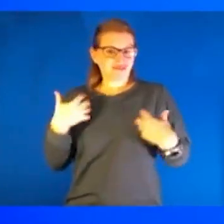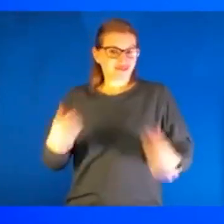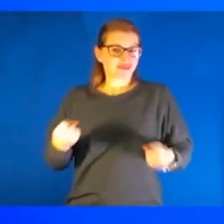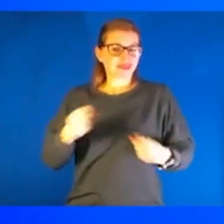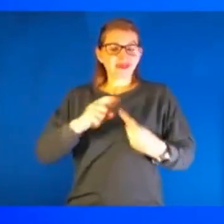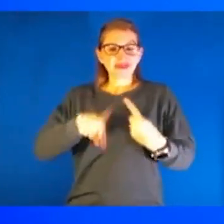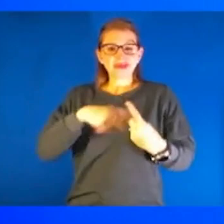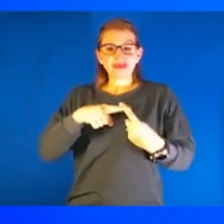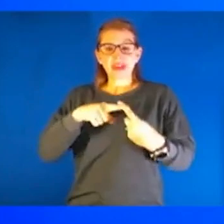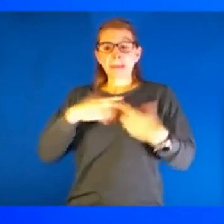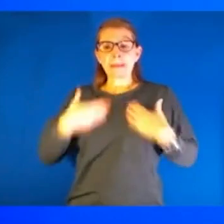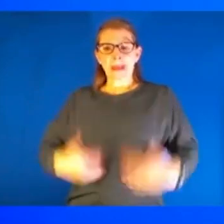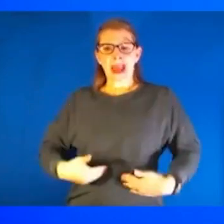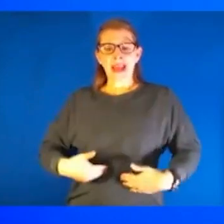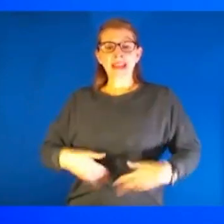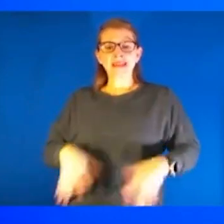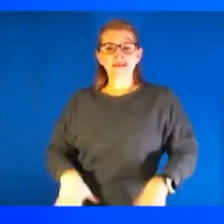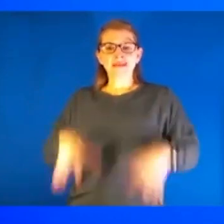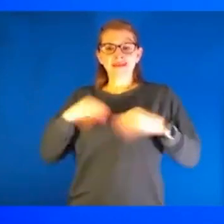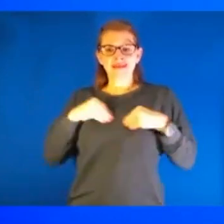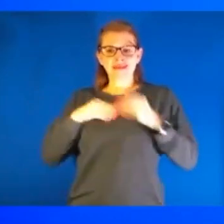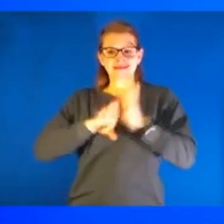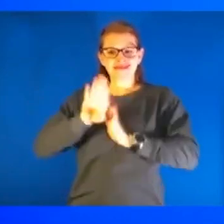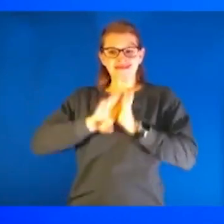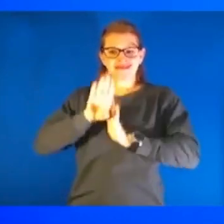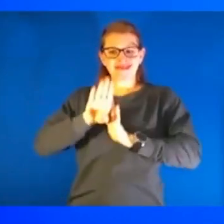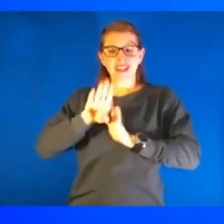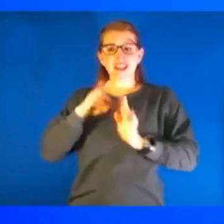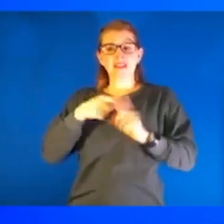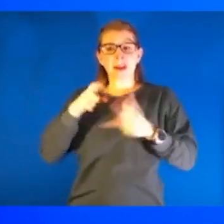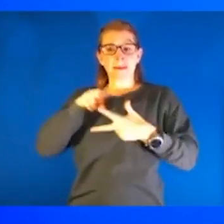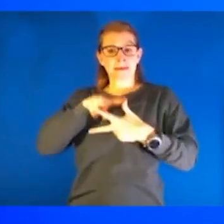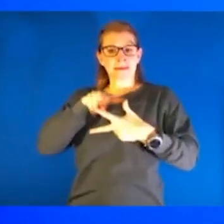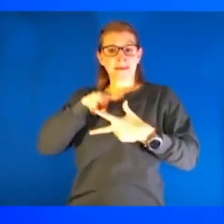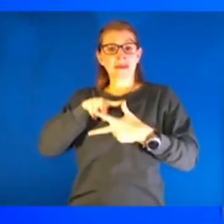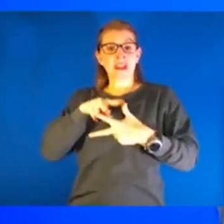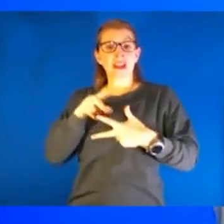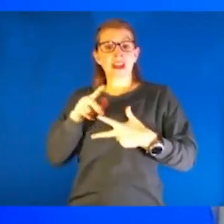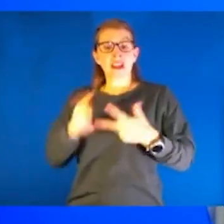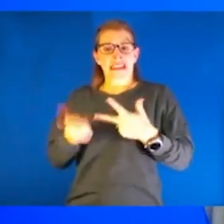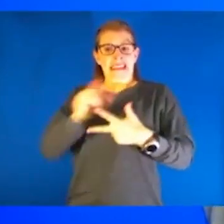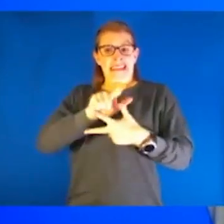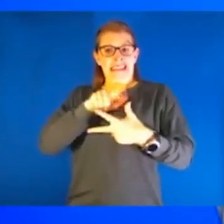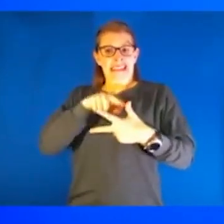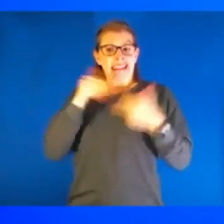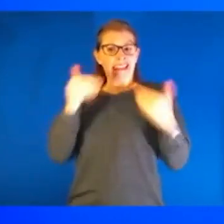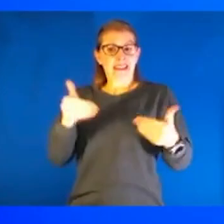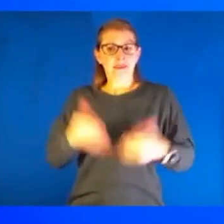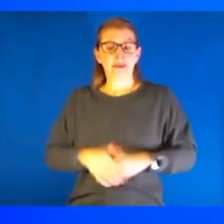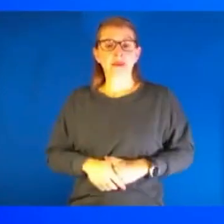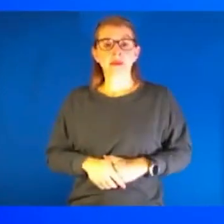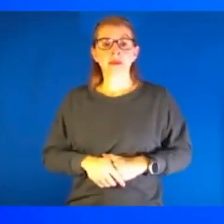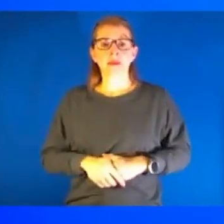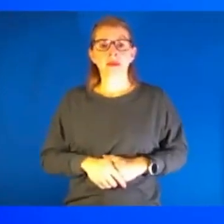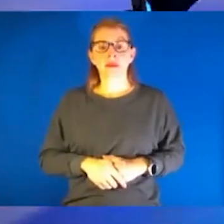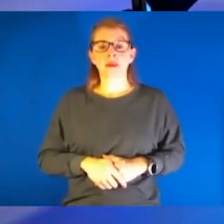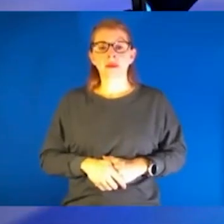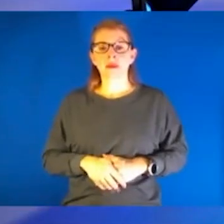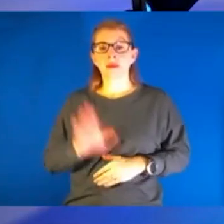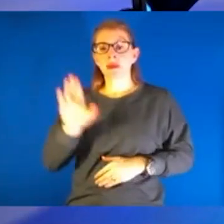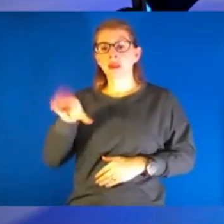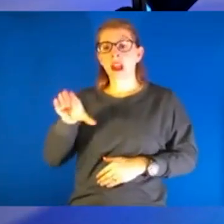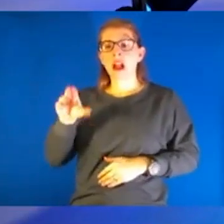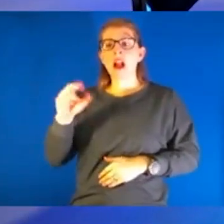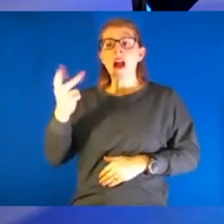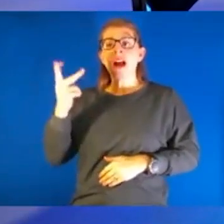getting with both Pfizer and Moderna, and I think that we should move in that direction. And Hawkeye, we've also talked in this program so much that